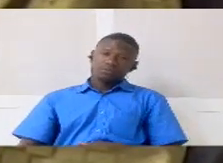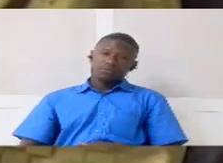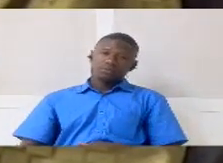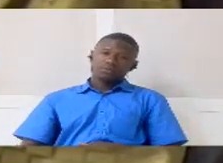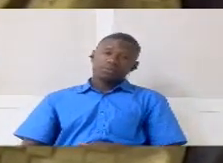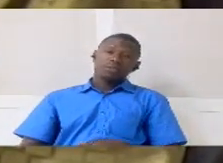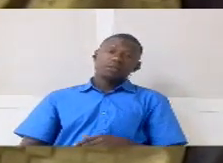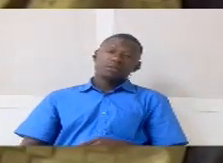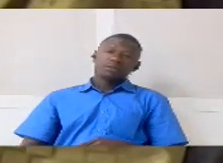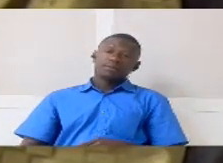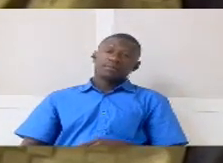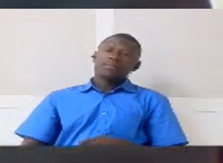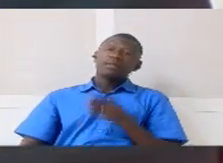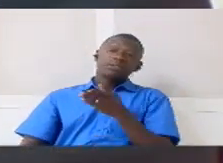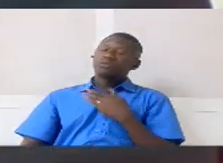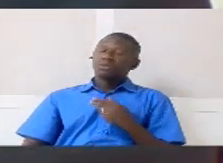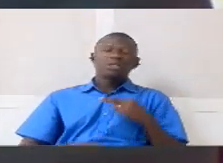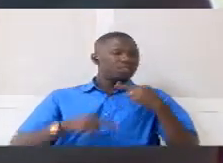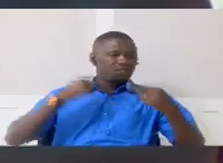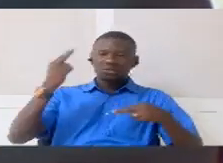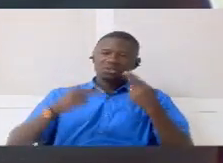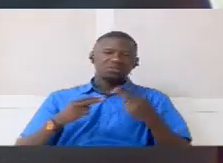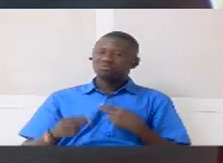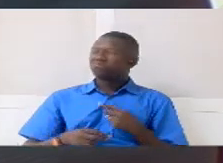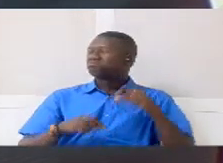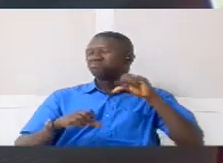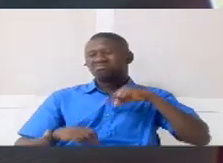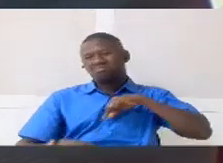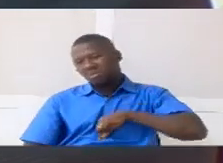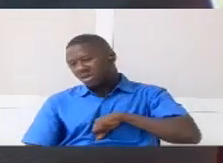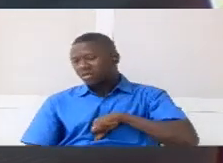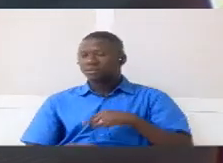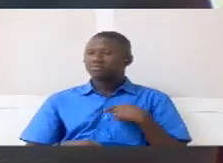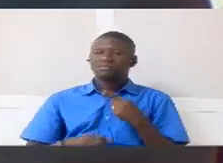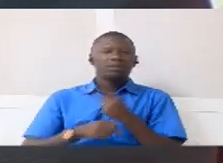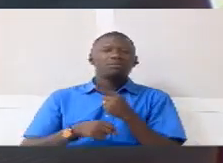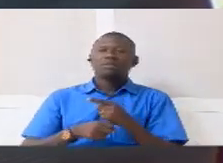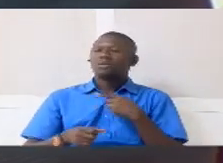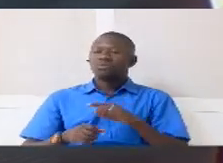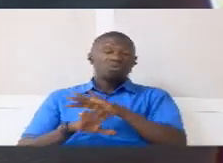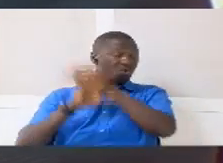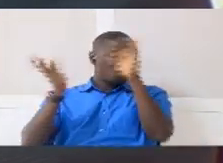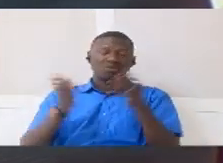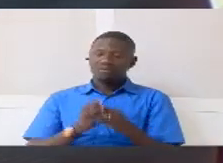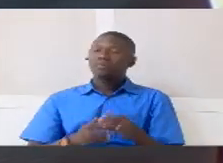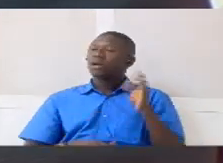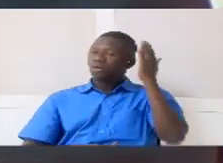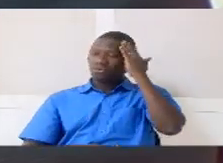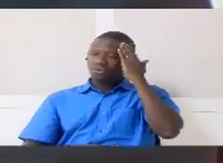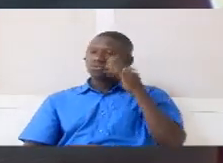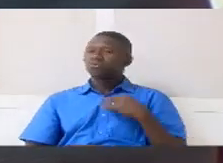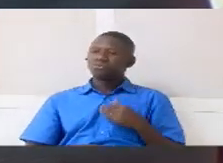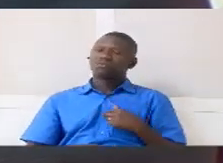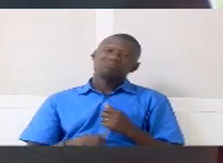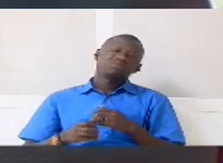This is the unfortunate recent history of the Gambia that we all have had to come to terms